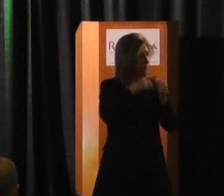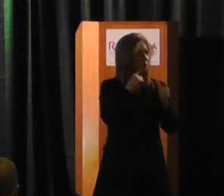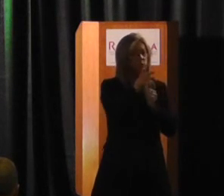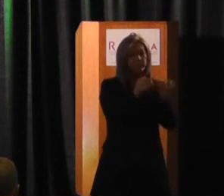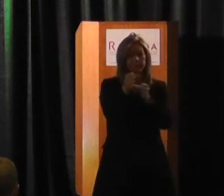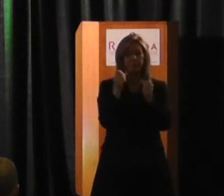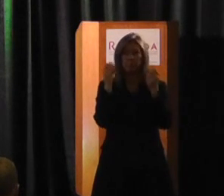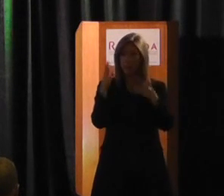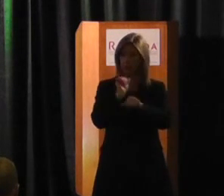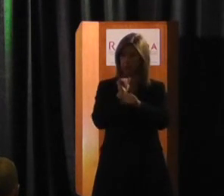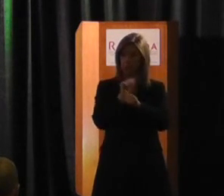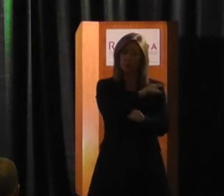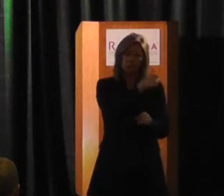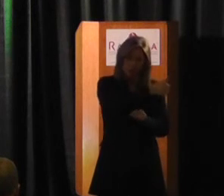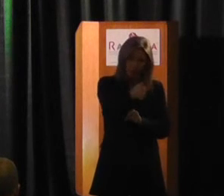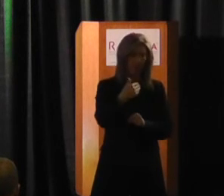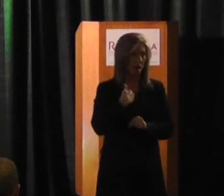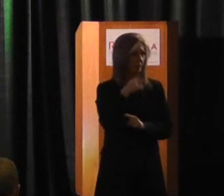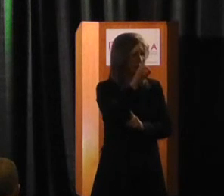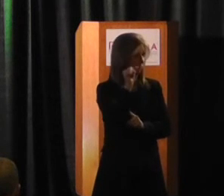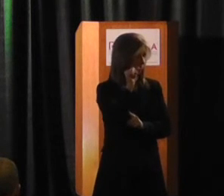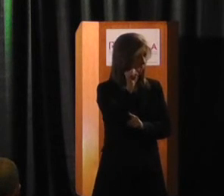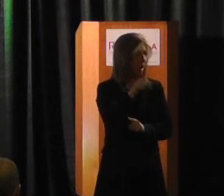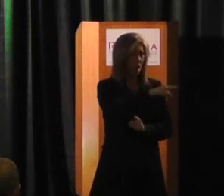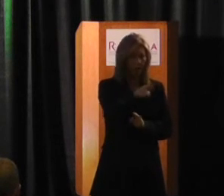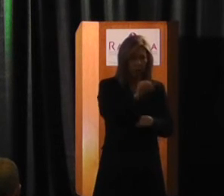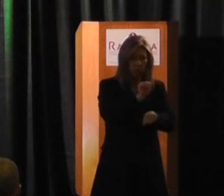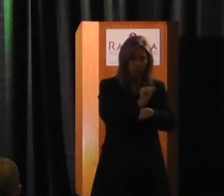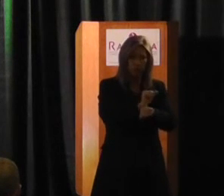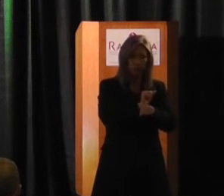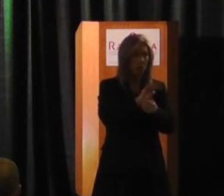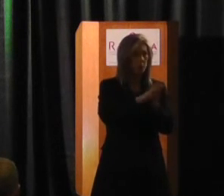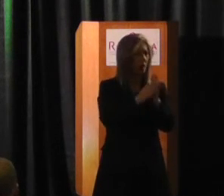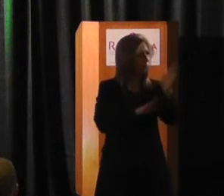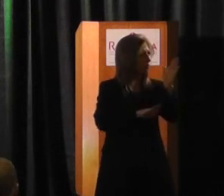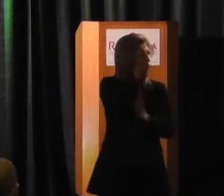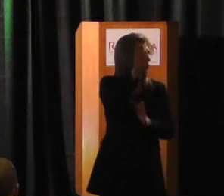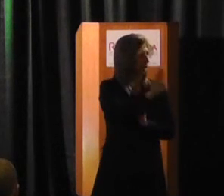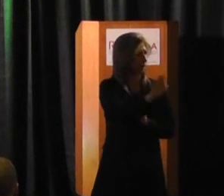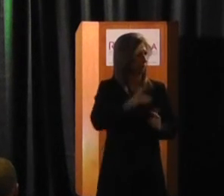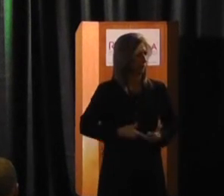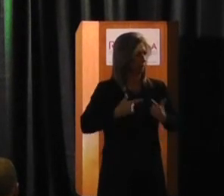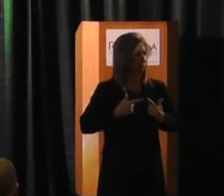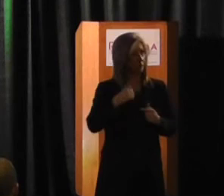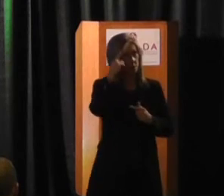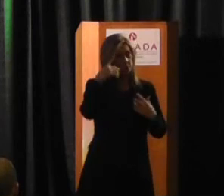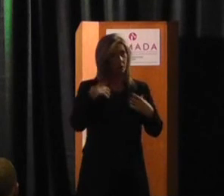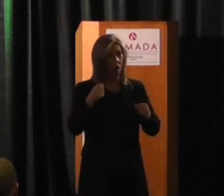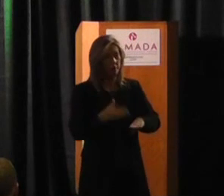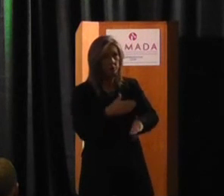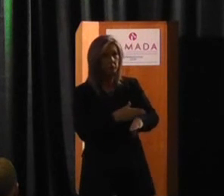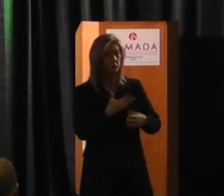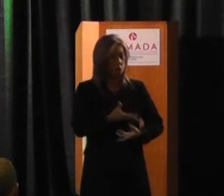disability firsthand. Now employed, the people were suddenly thriving in all areas of their personal life. Mental health was better, confidence grew,